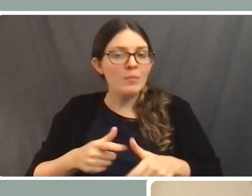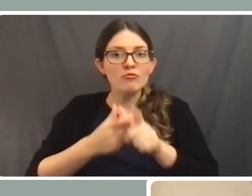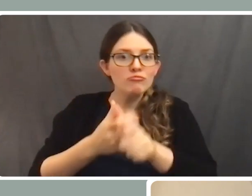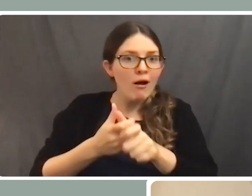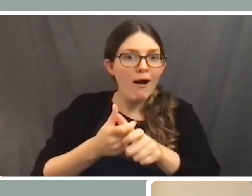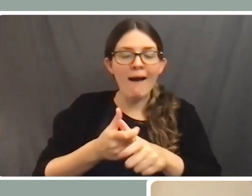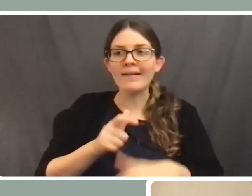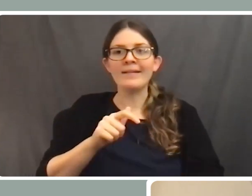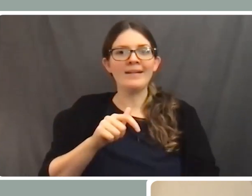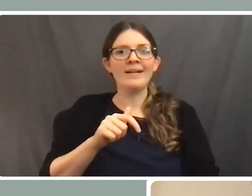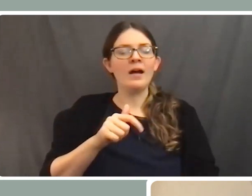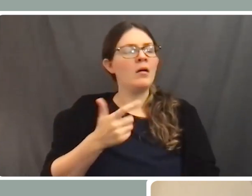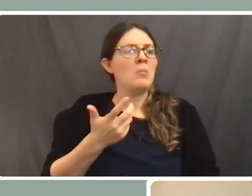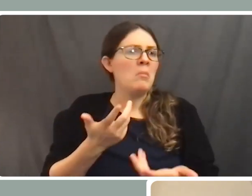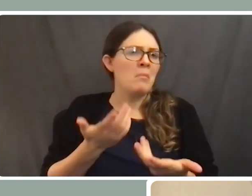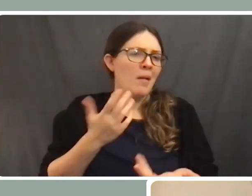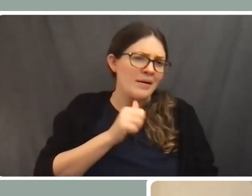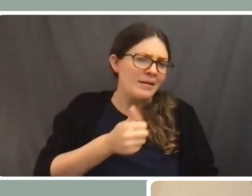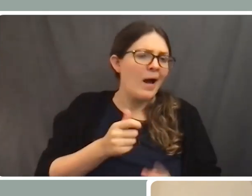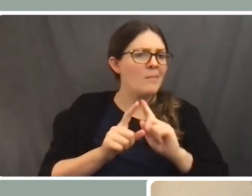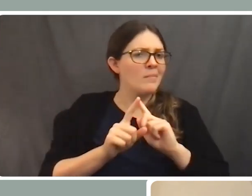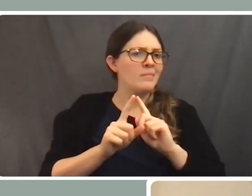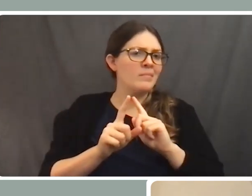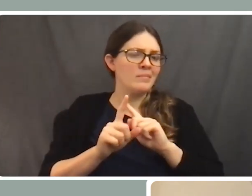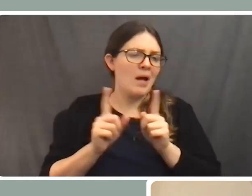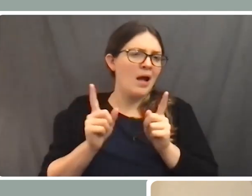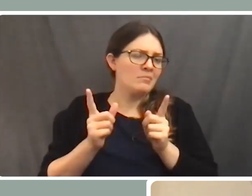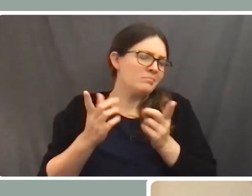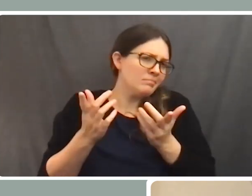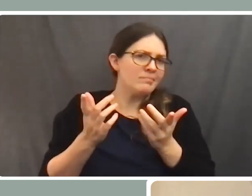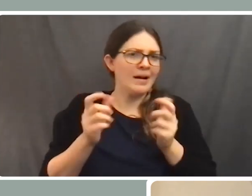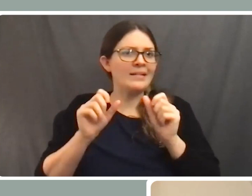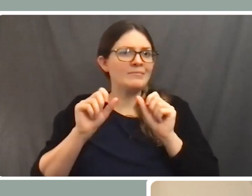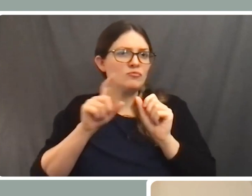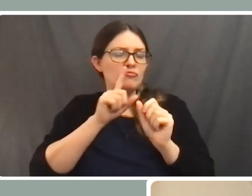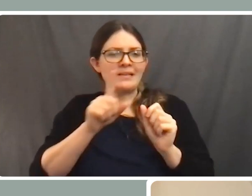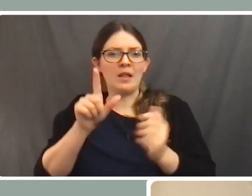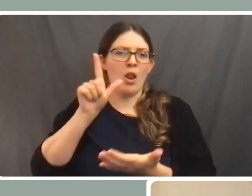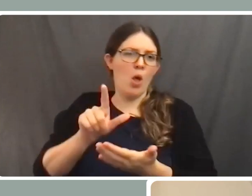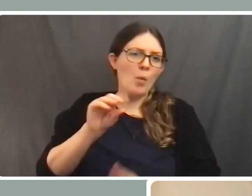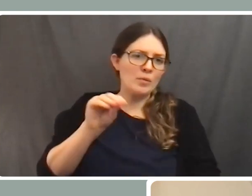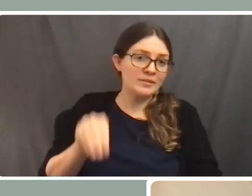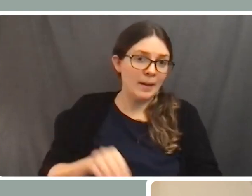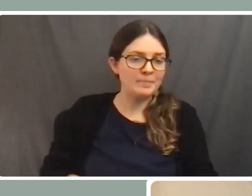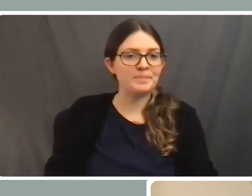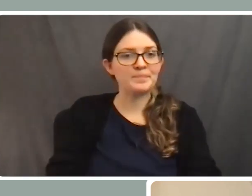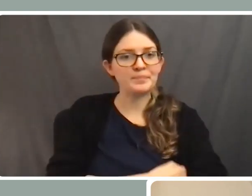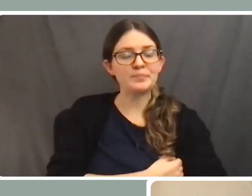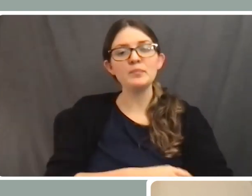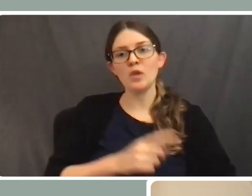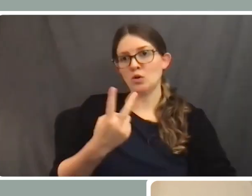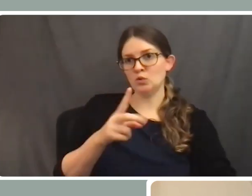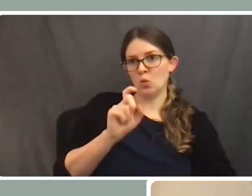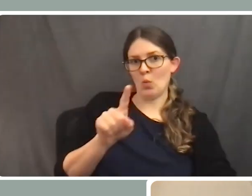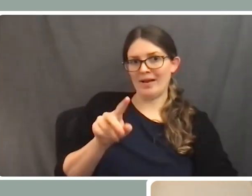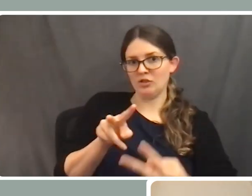but then you're really unlikely to be getting these heart side effects. Great. So just two questions related to that, and then